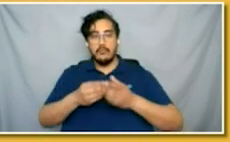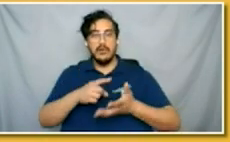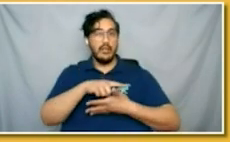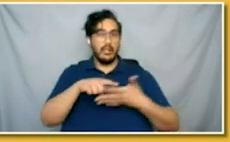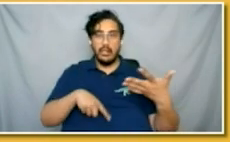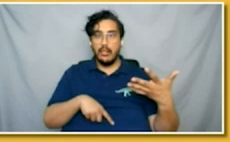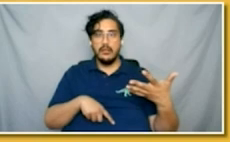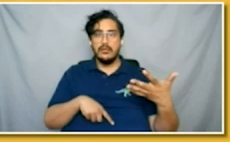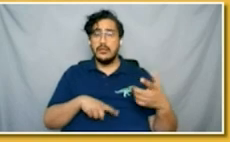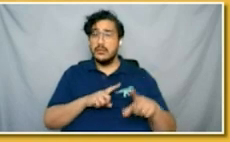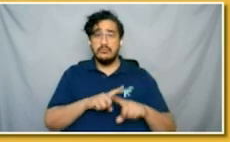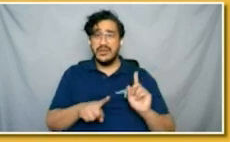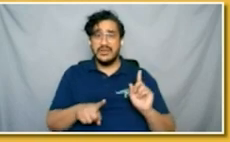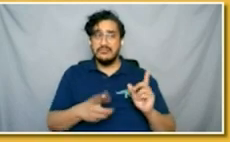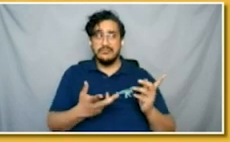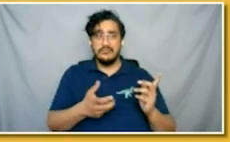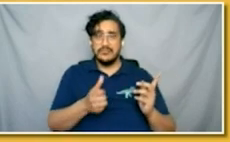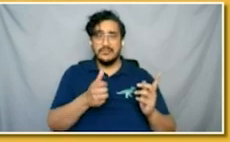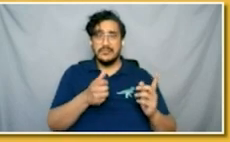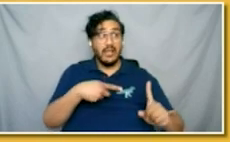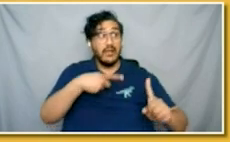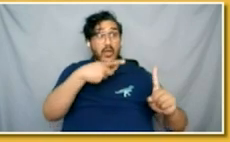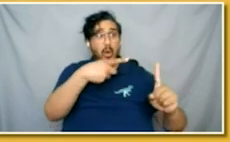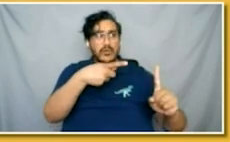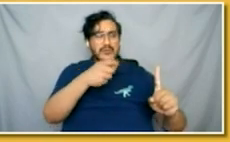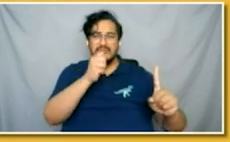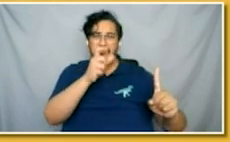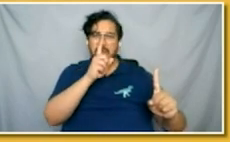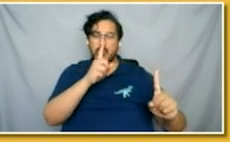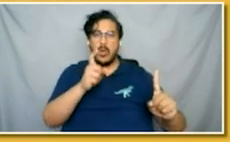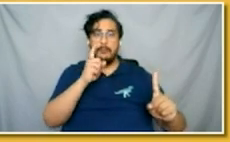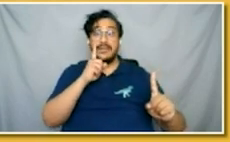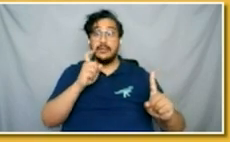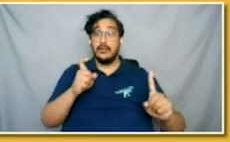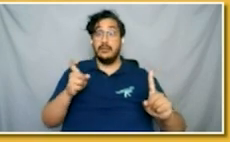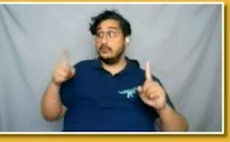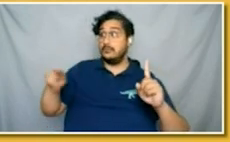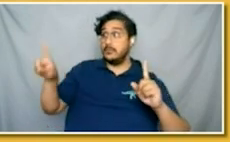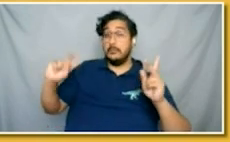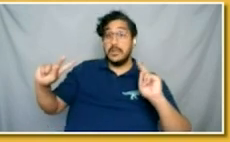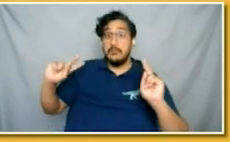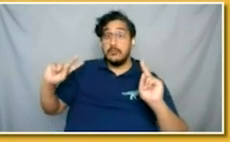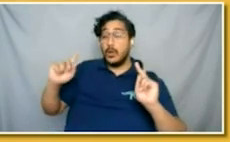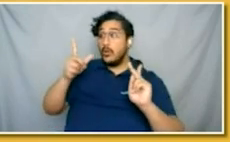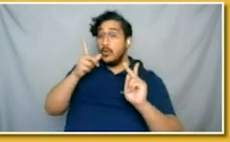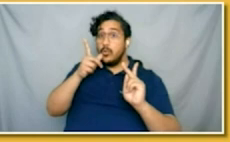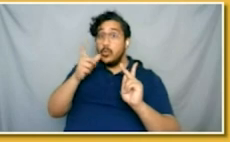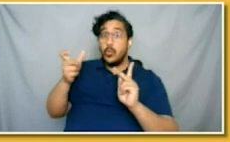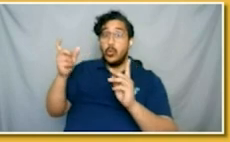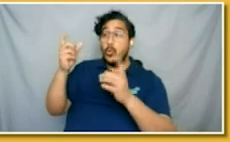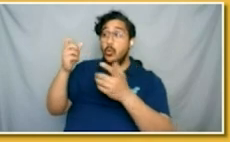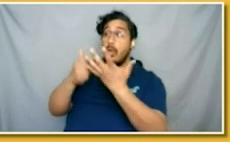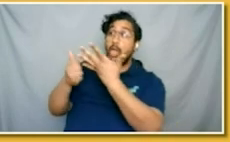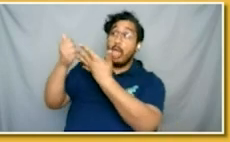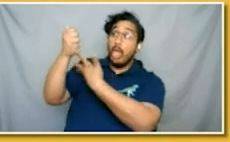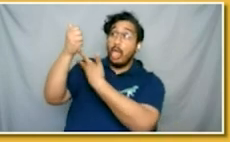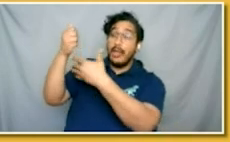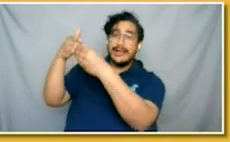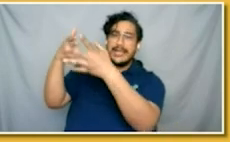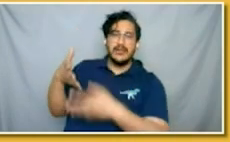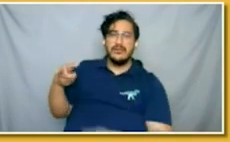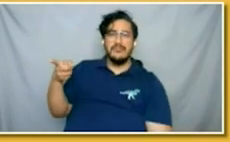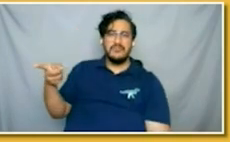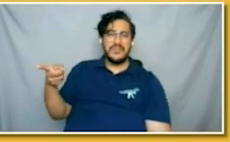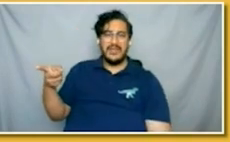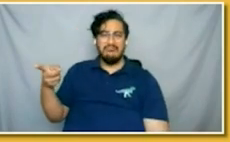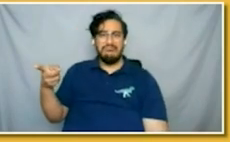because of how far removed these governors are from the day-to-day operations of what people are doing at the post office. And so it's